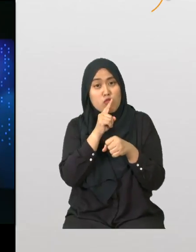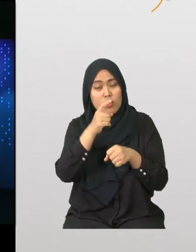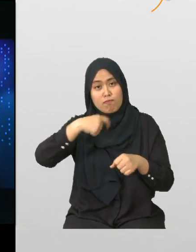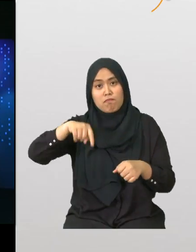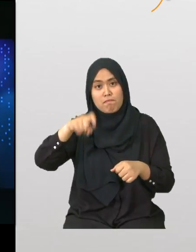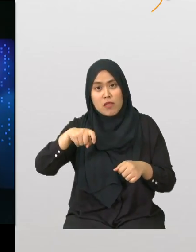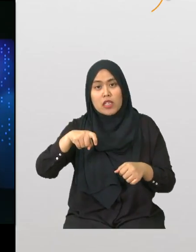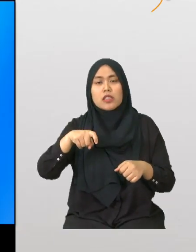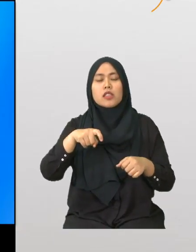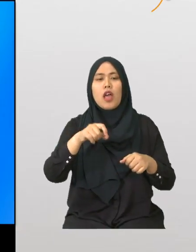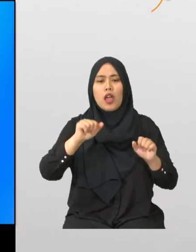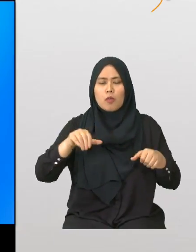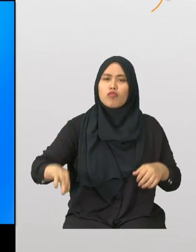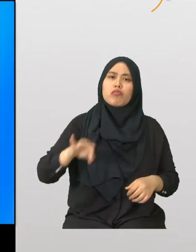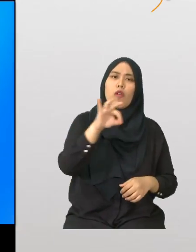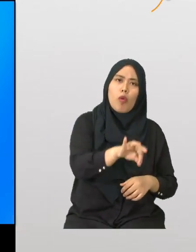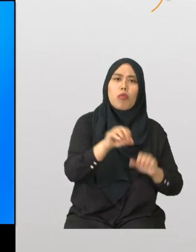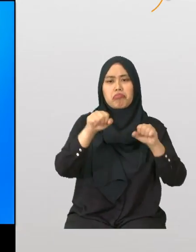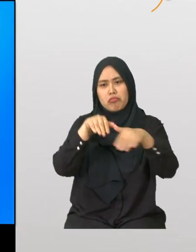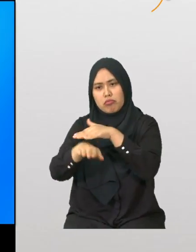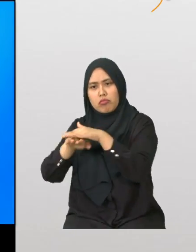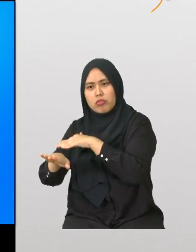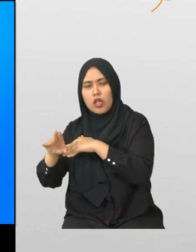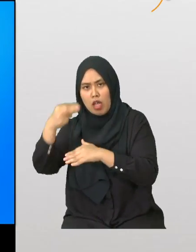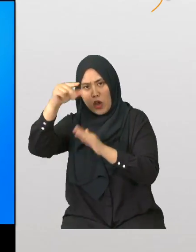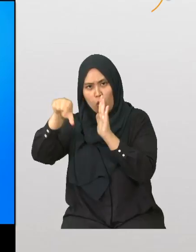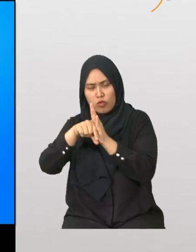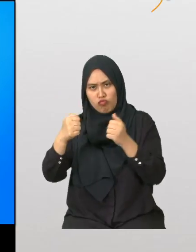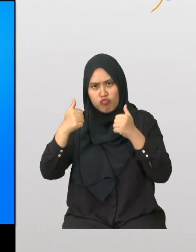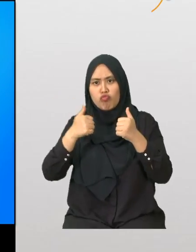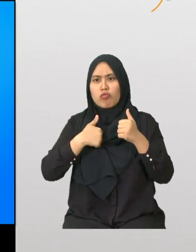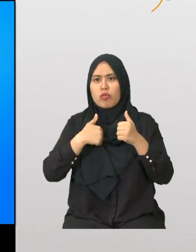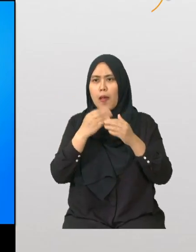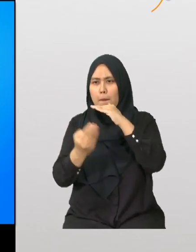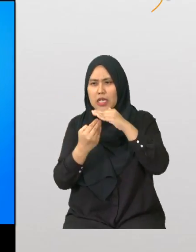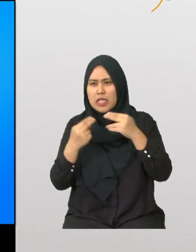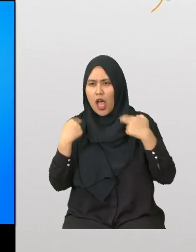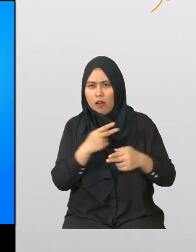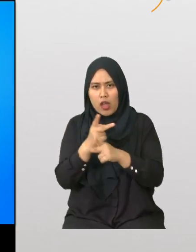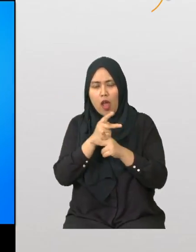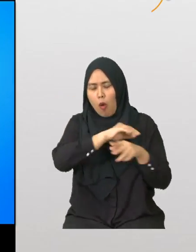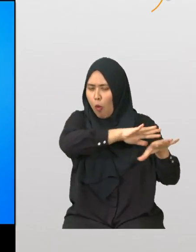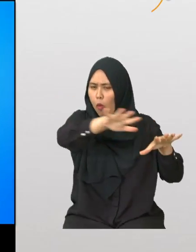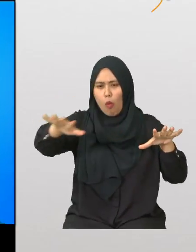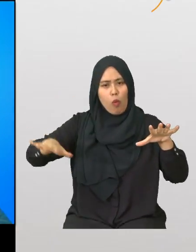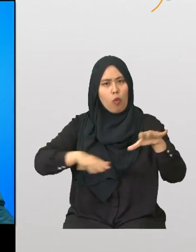that there are affordable, accessible, high-quality primary healthcare services all over Singapore.